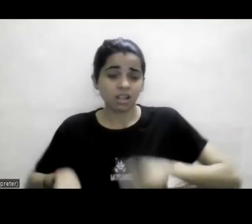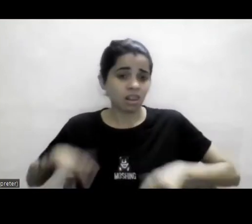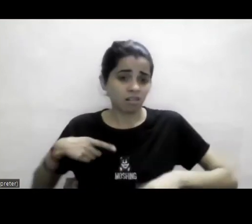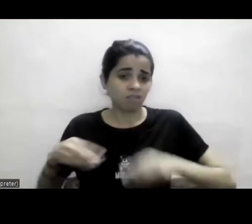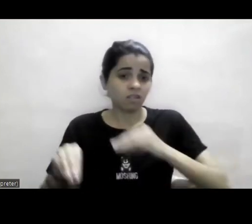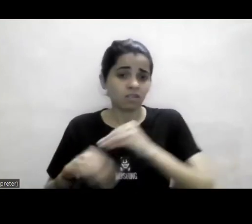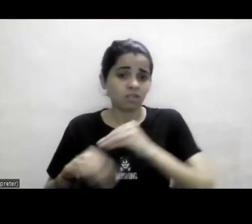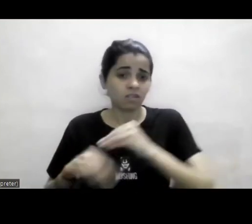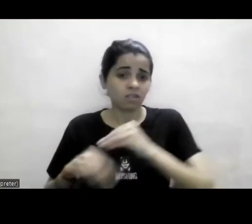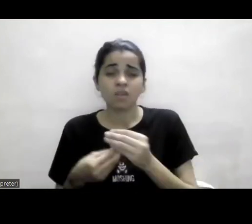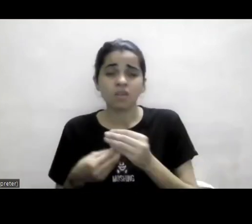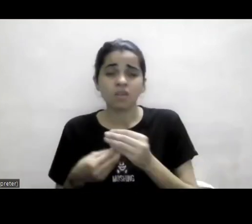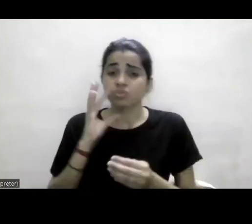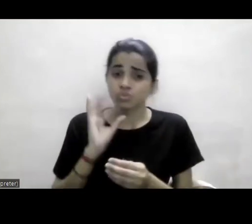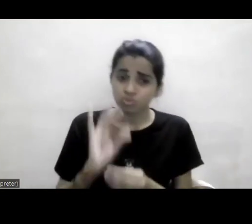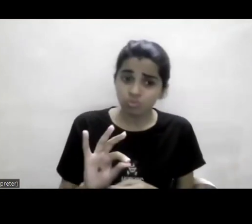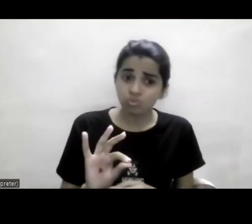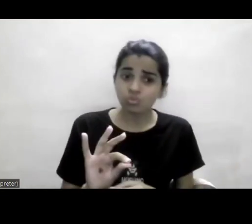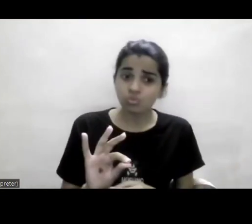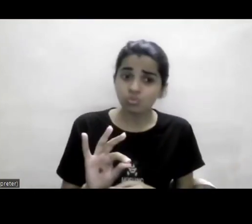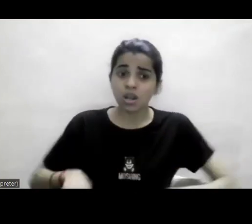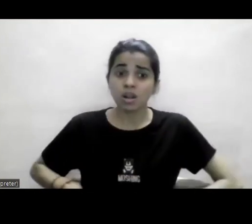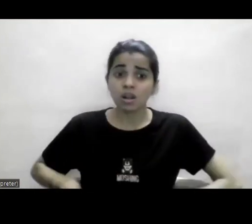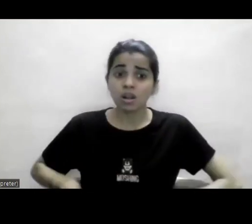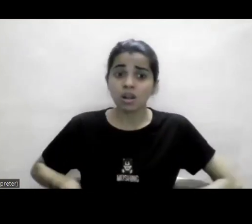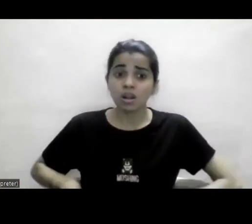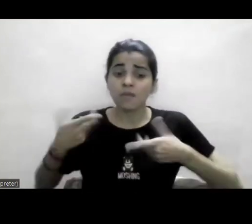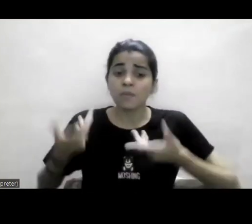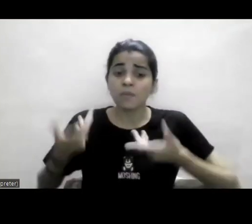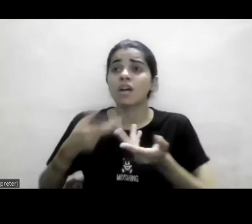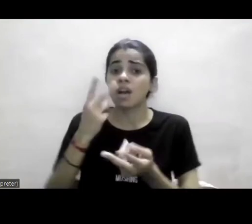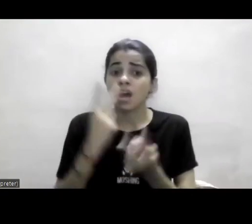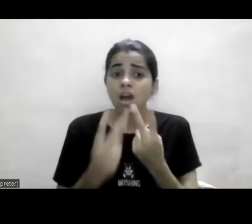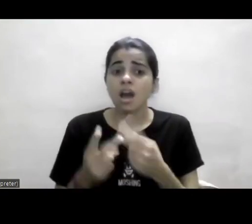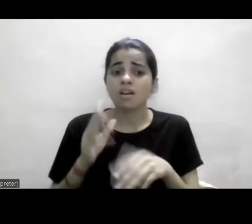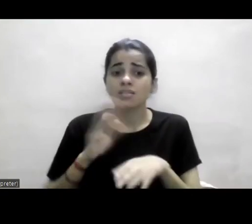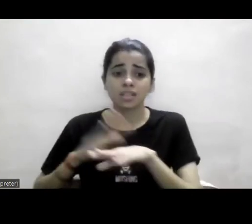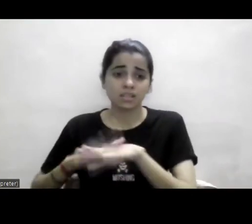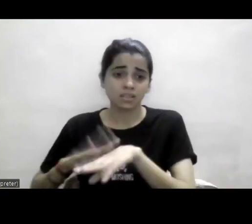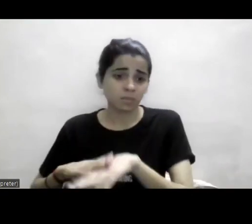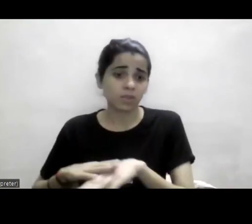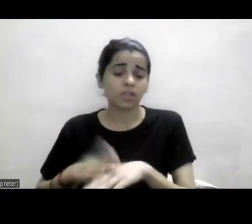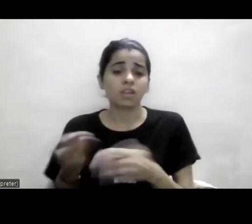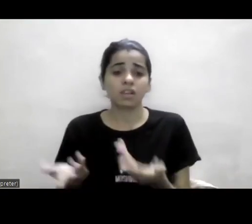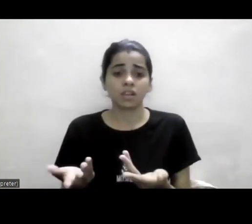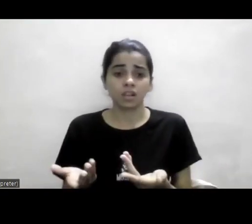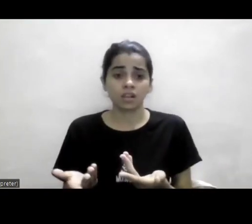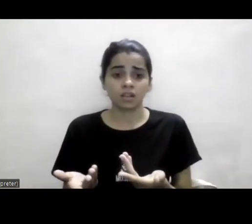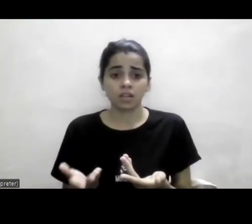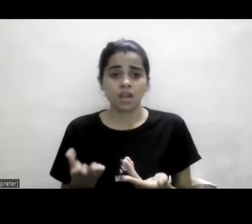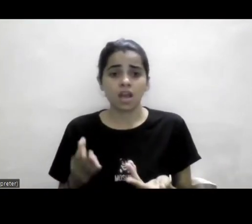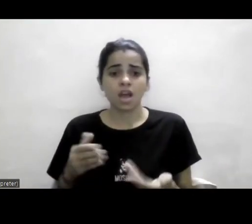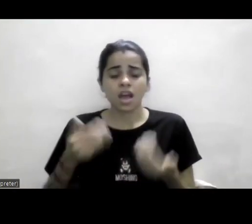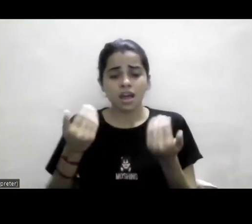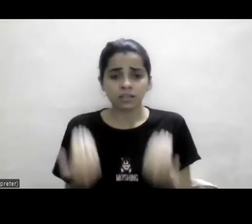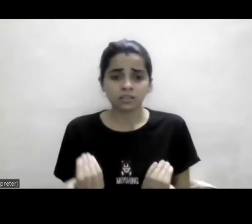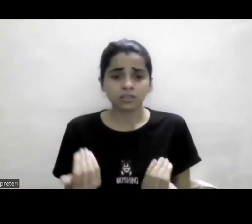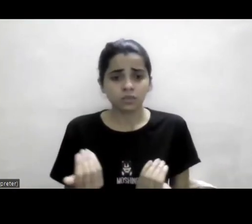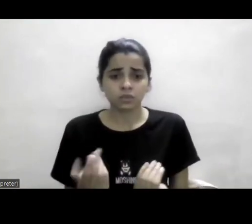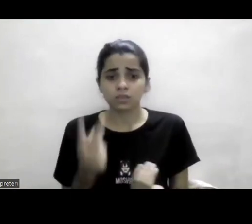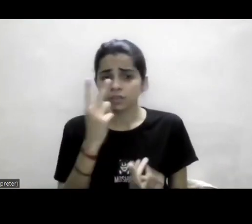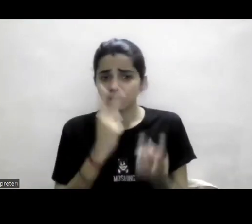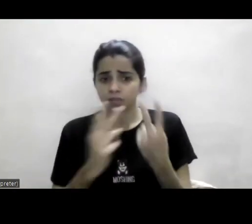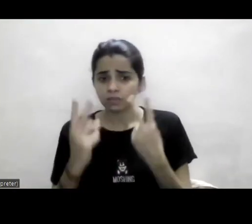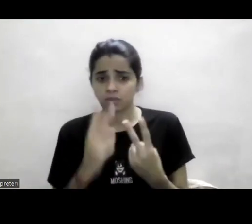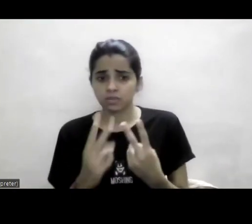to the frailty. This adds to the debility that we were discussing in the last session also. So here, when we're looking at